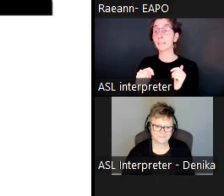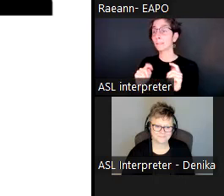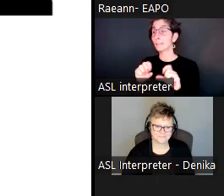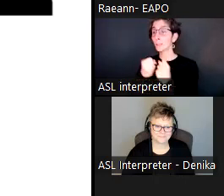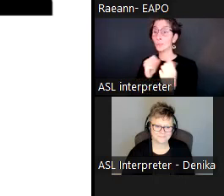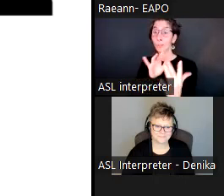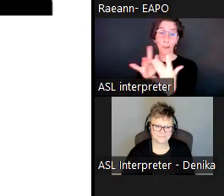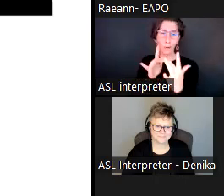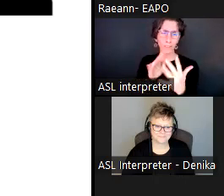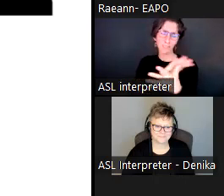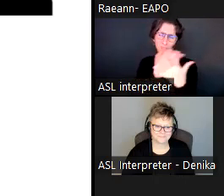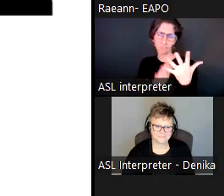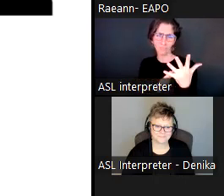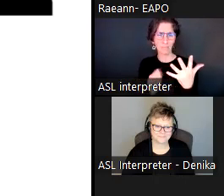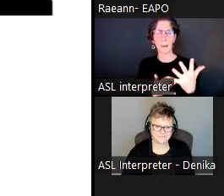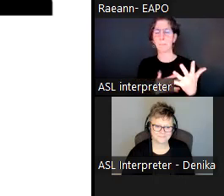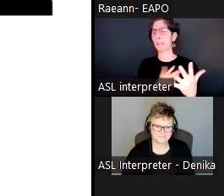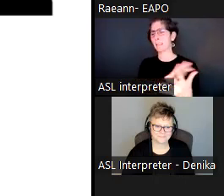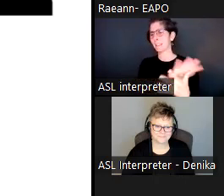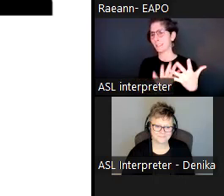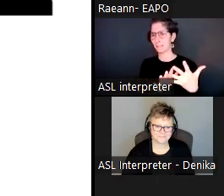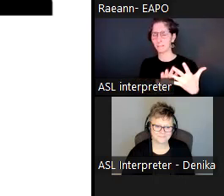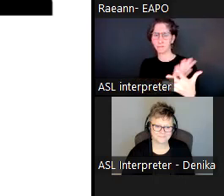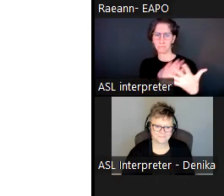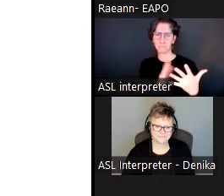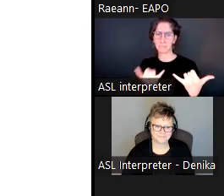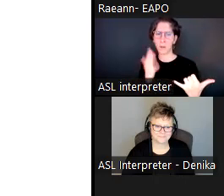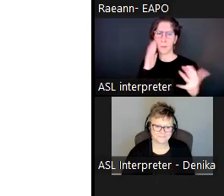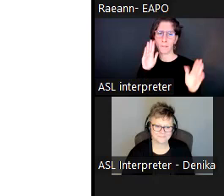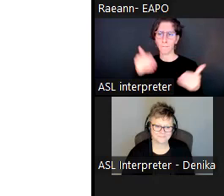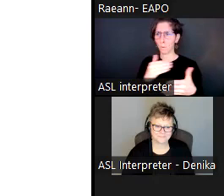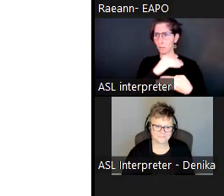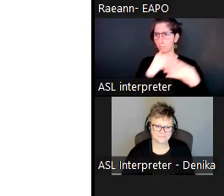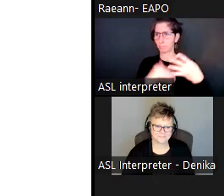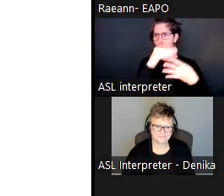and more. But these are the ones we will concentrate on today.